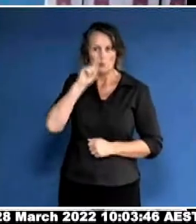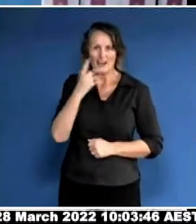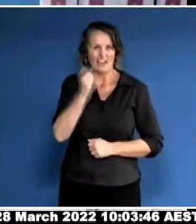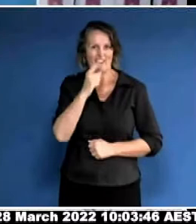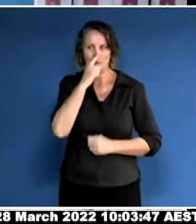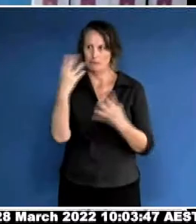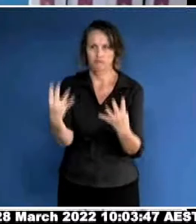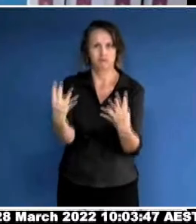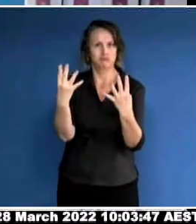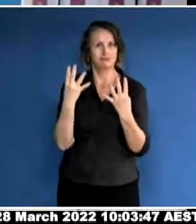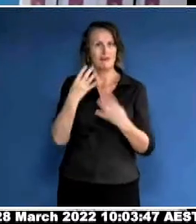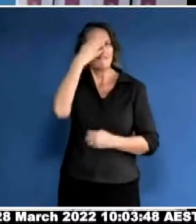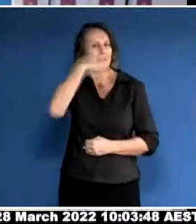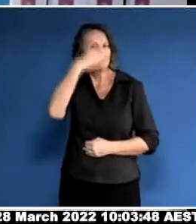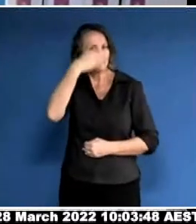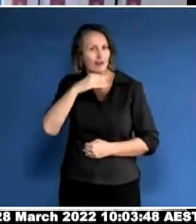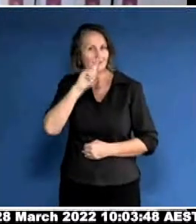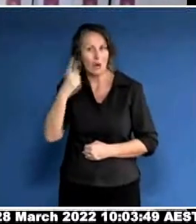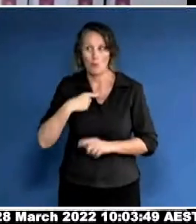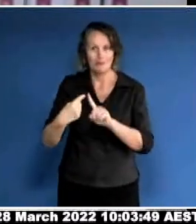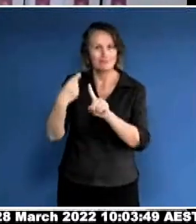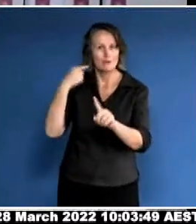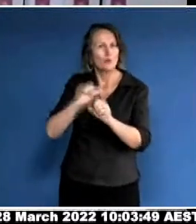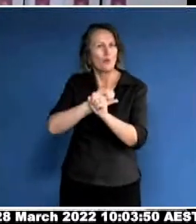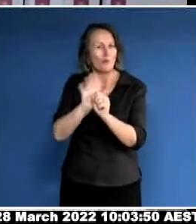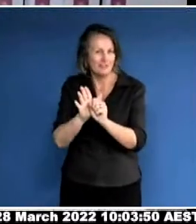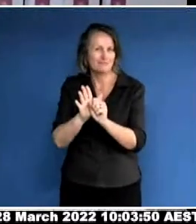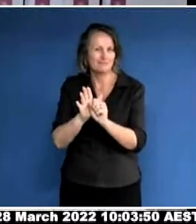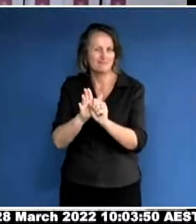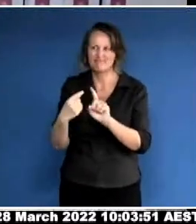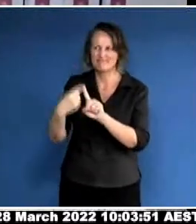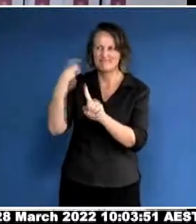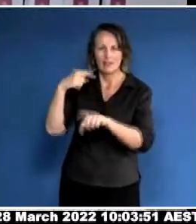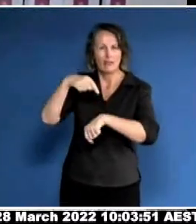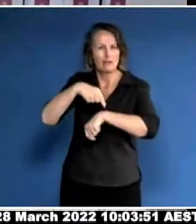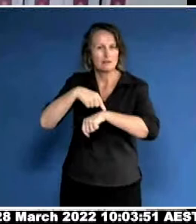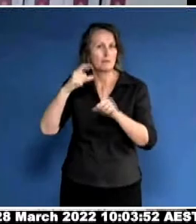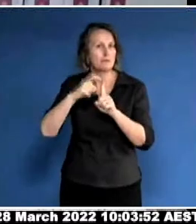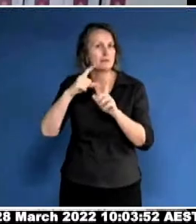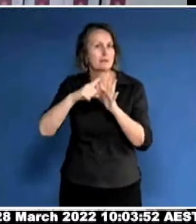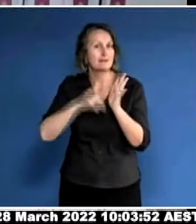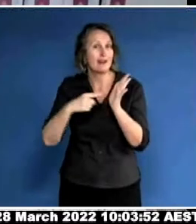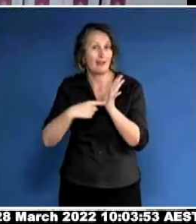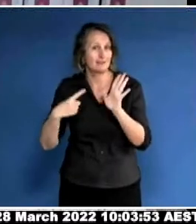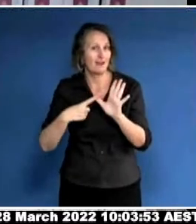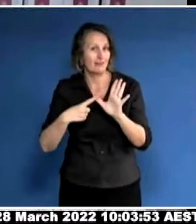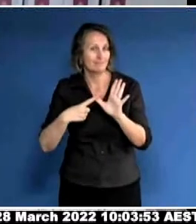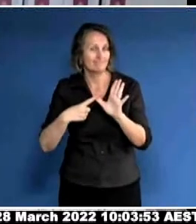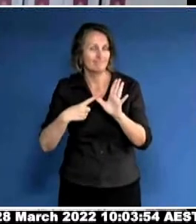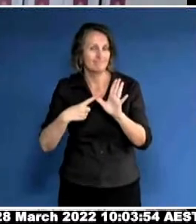because of COVID-19. At that stage, it was, of course, the Delta variant. The hearing therefore had